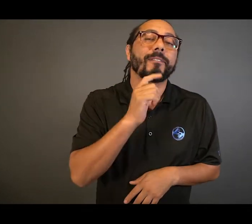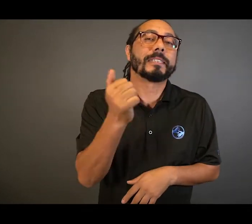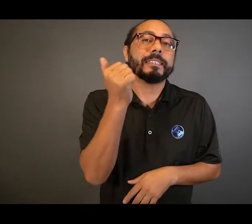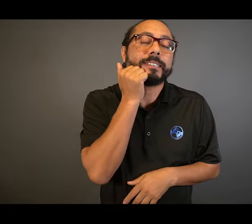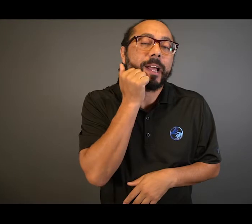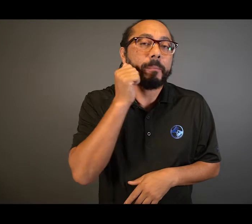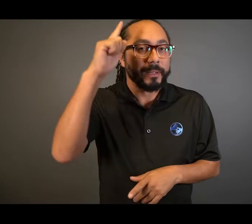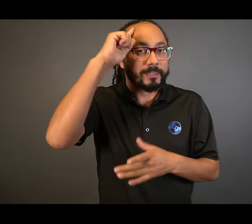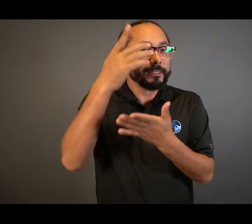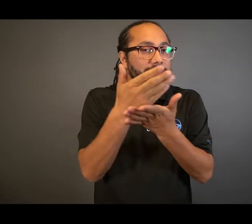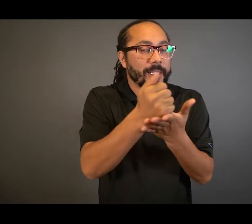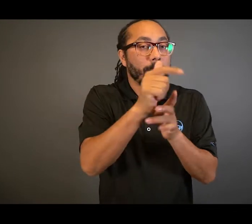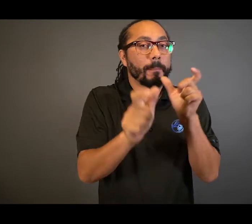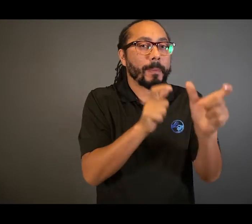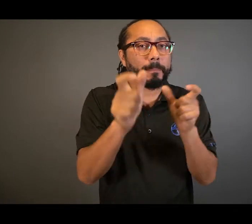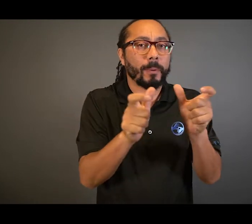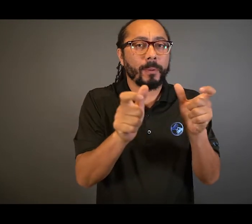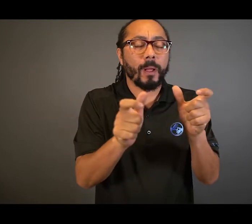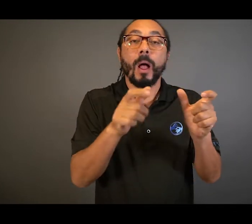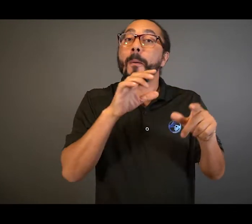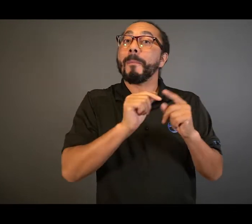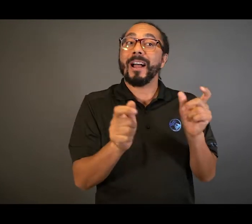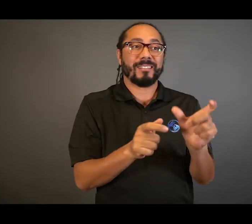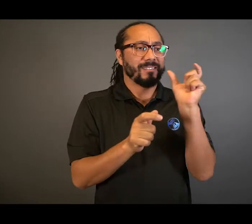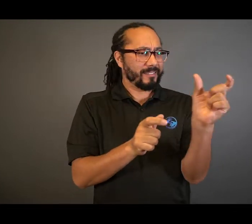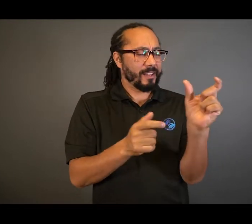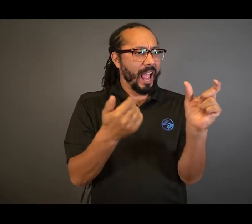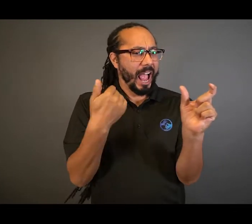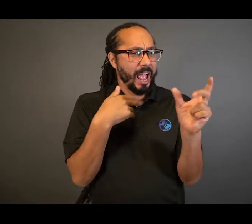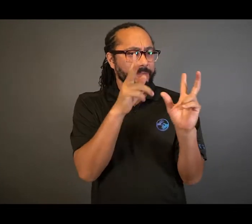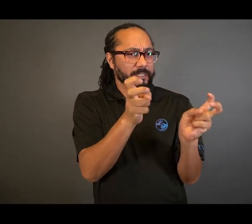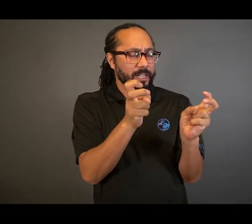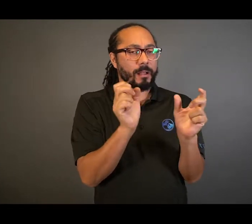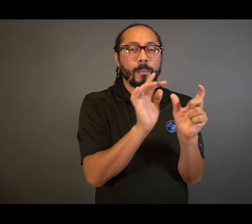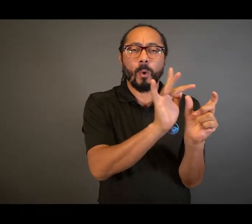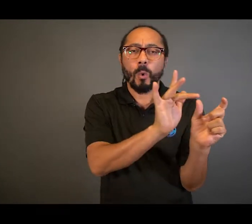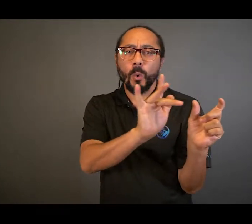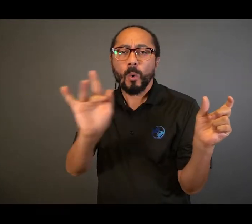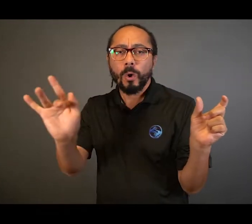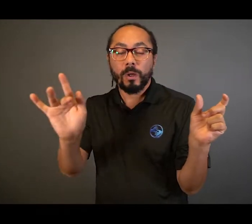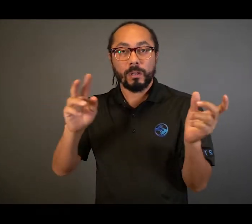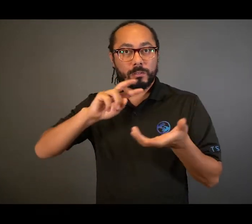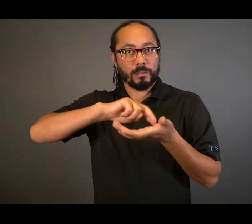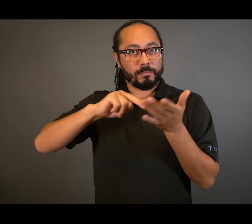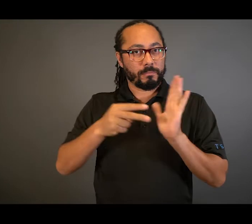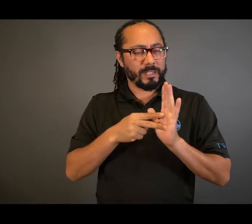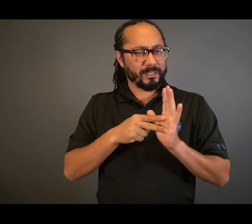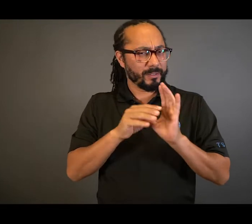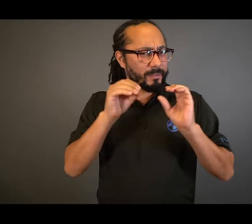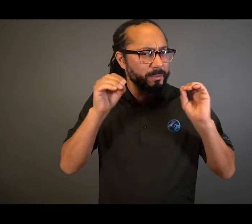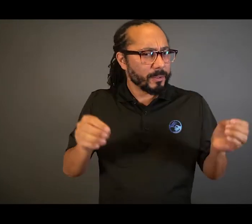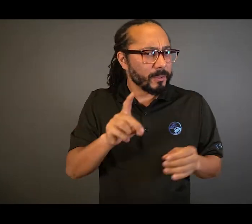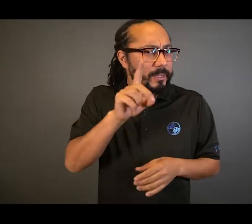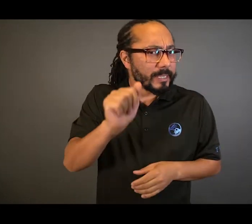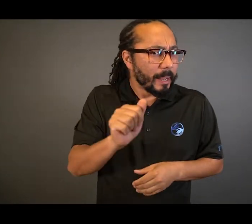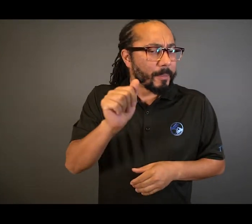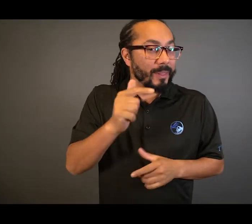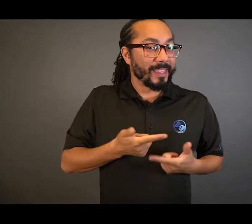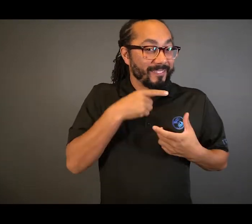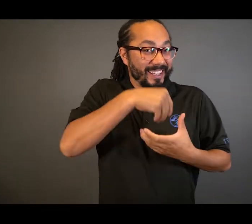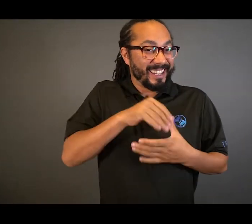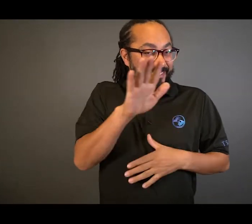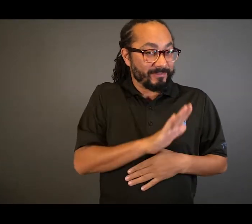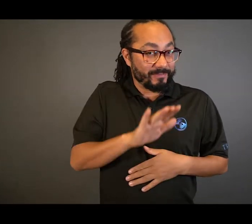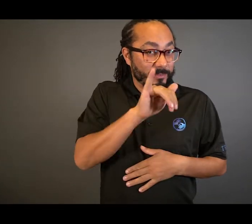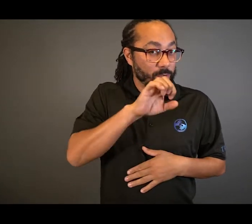and insane persons, but the columns are empty, indicating that either there were no disabled people living in York at